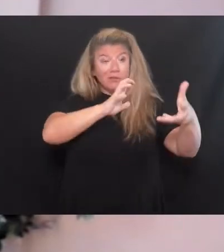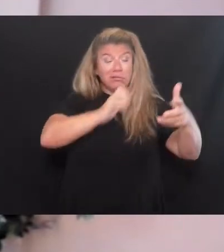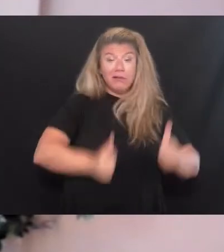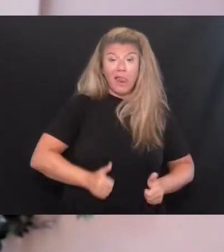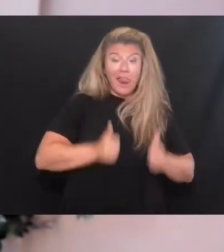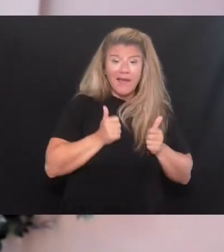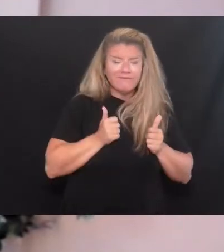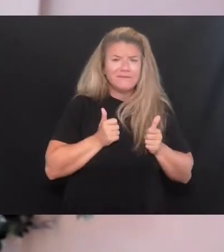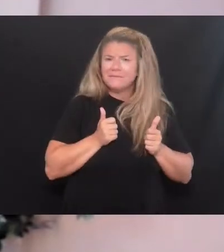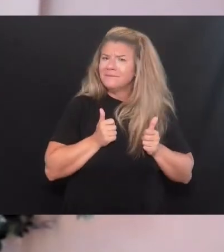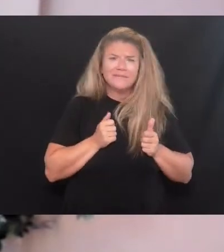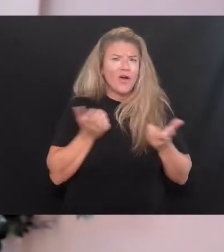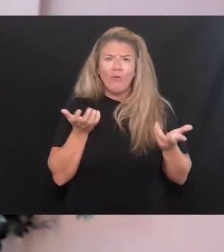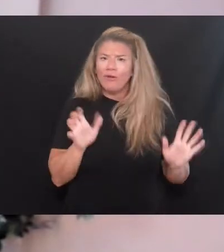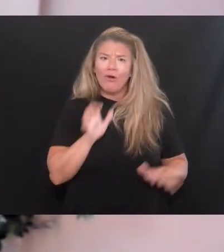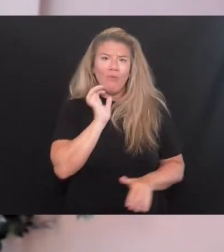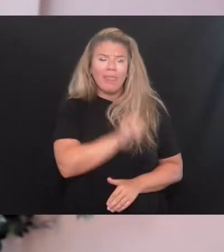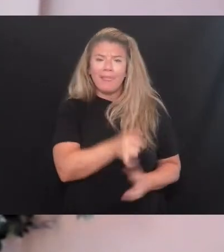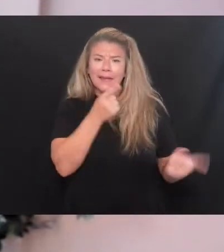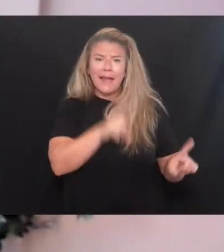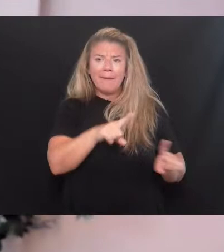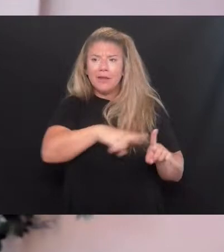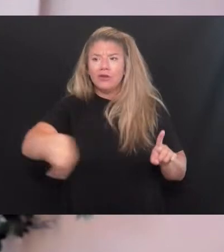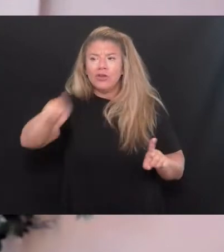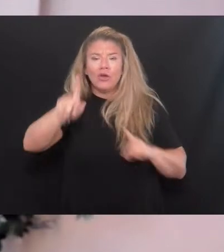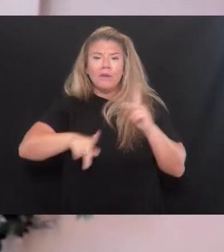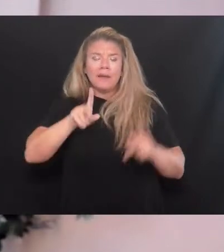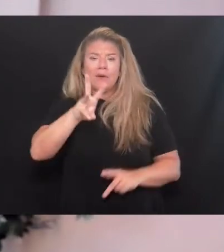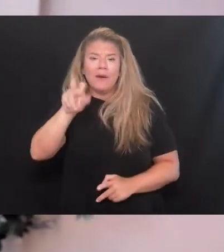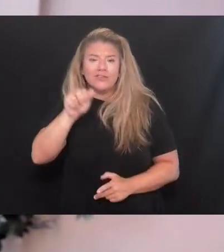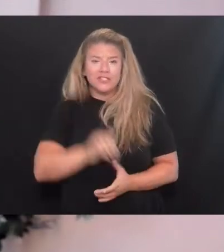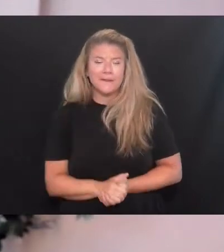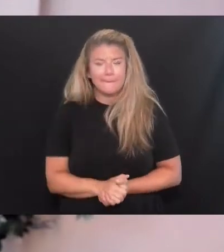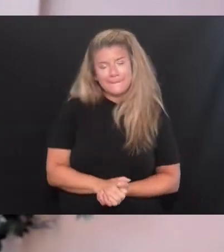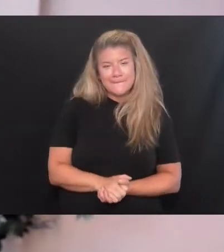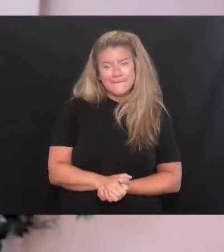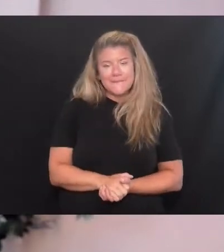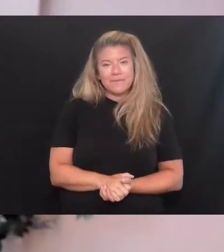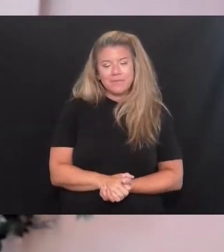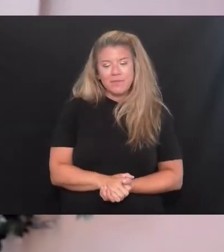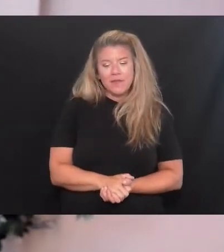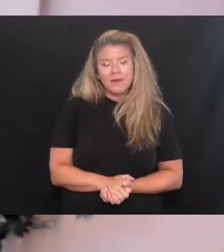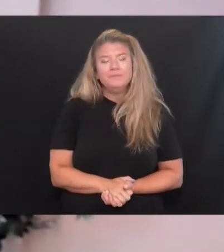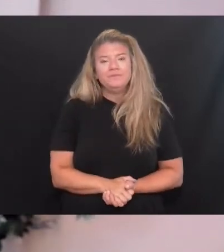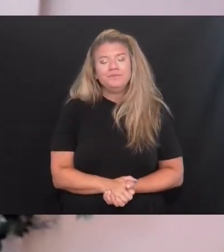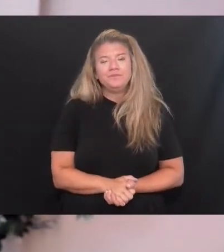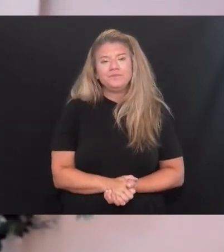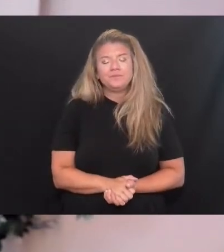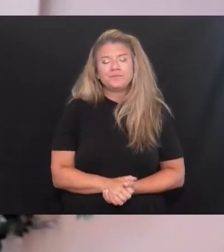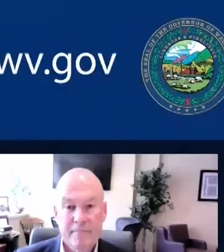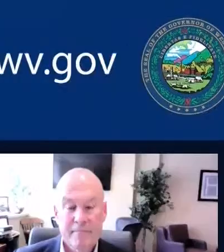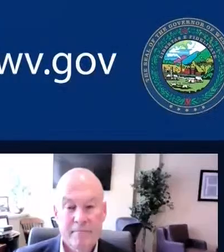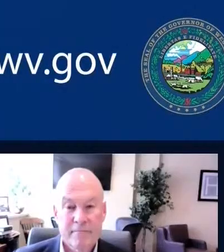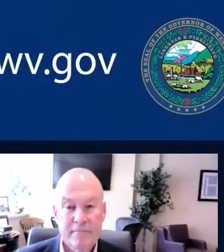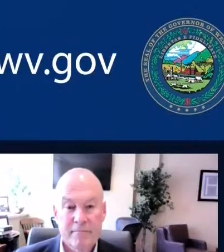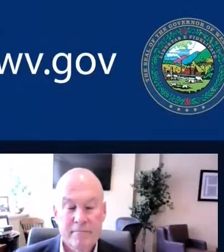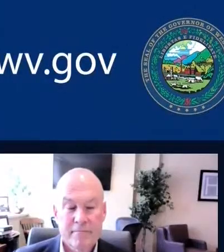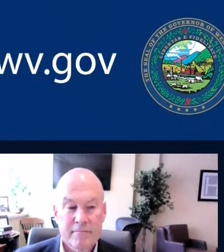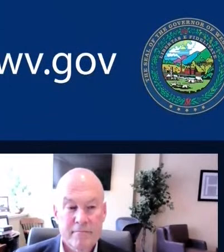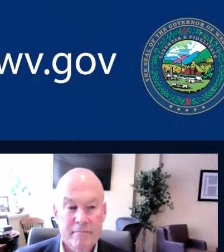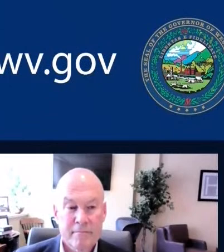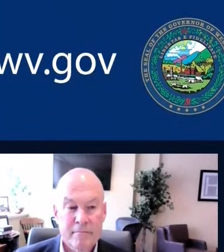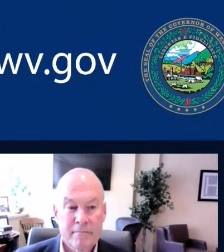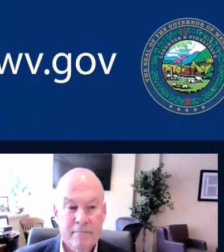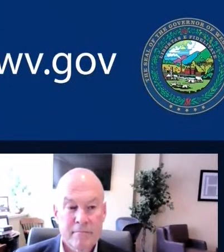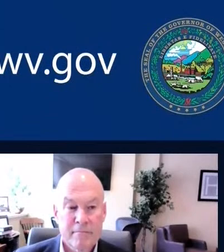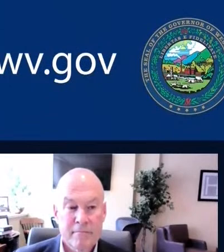see another person in West Virginia get sick or die from COVID-19. Thank you. All right, thank you, David. Next, we'll go to Jared